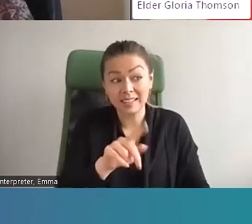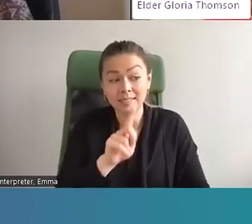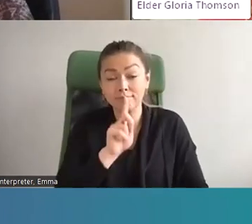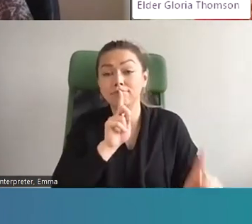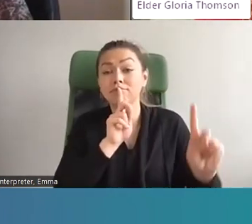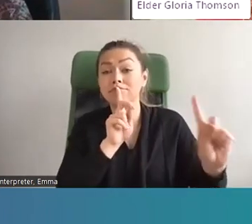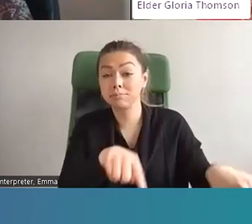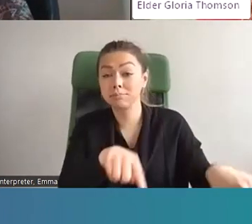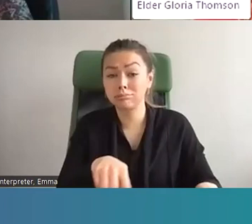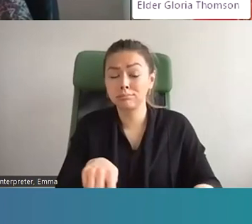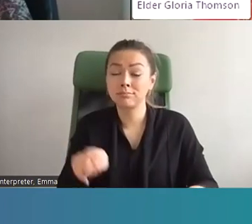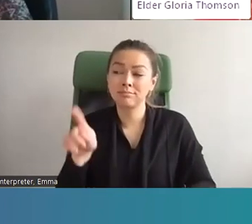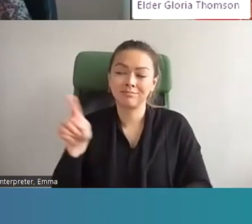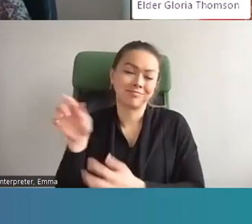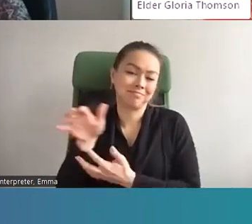the answer.